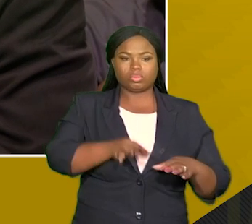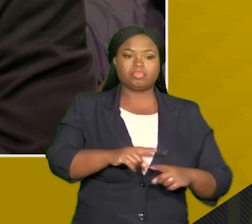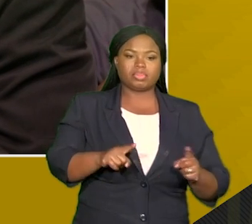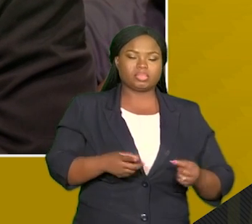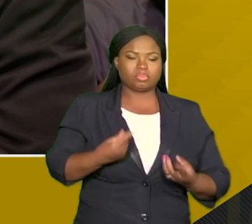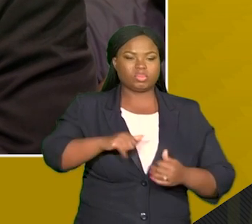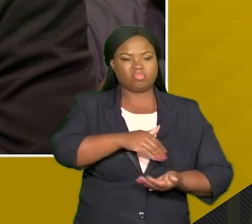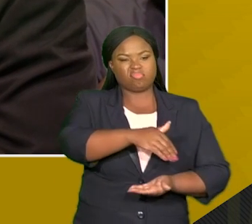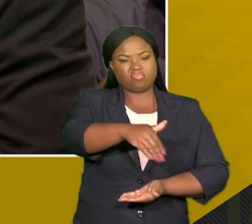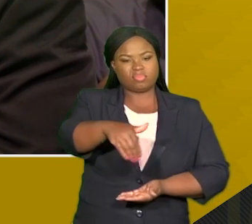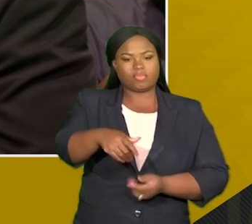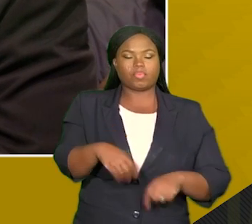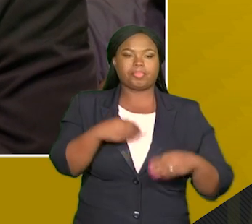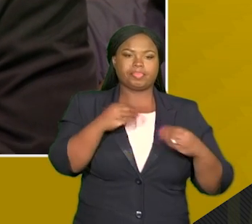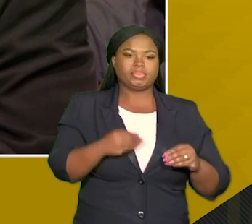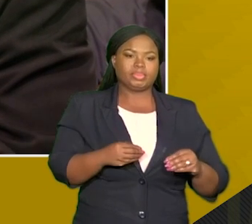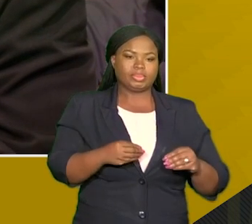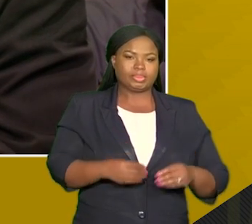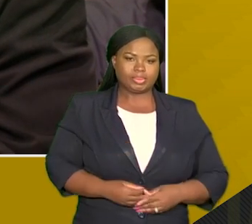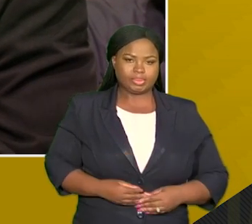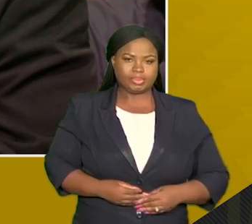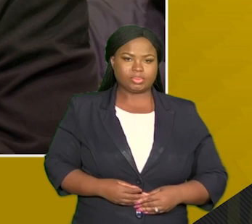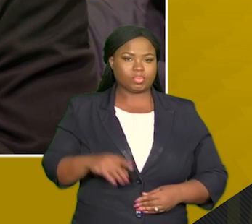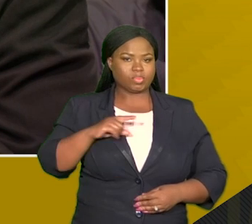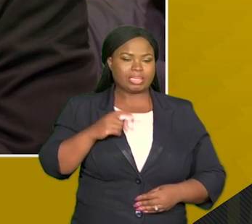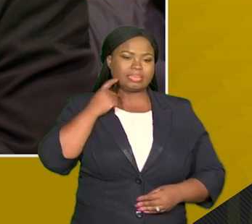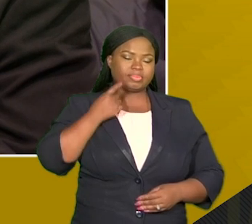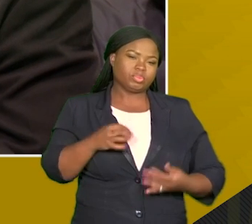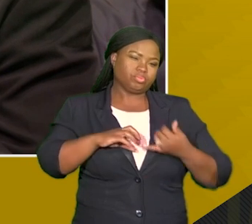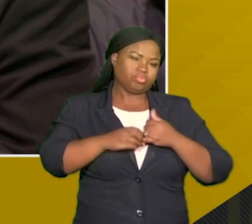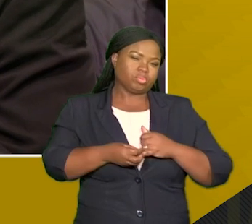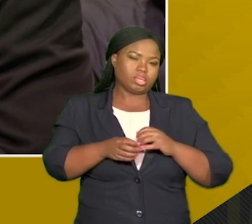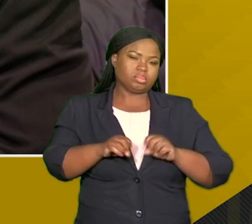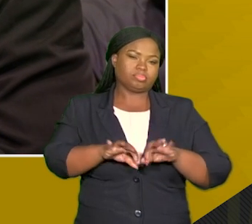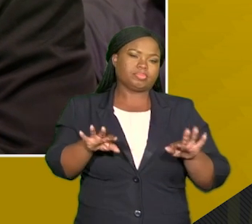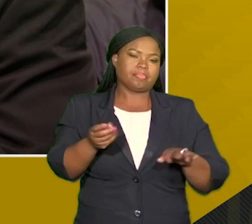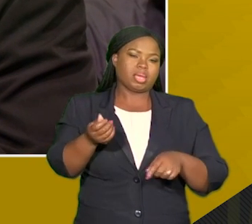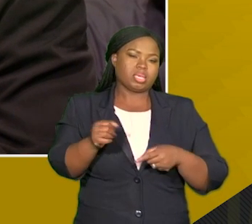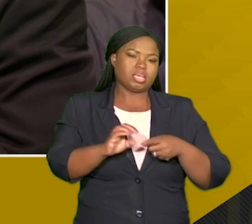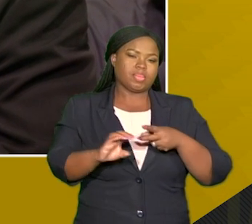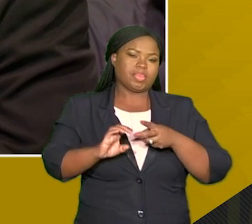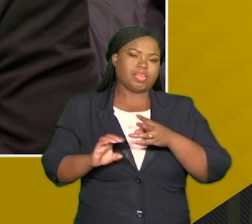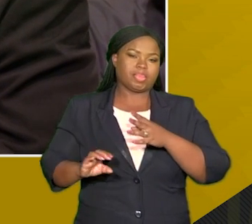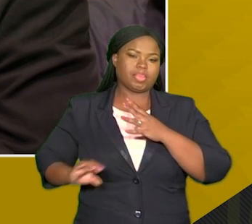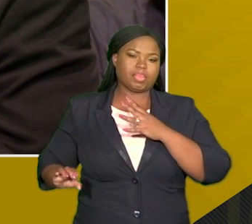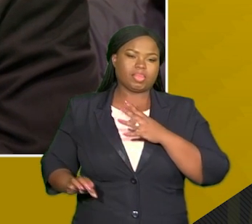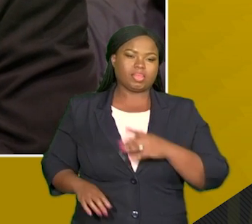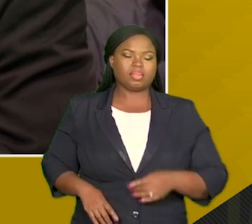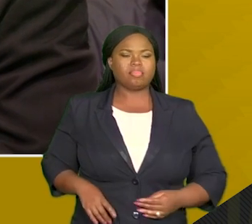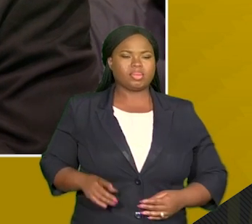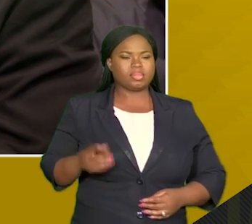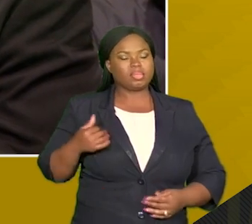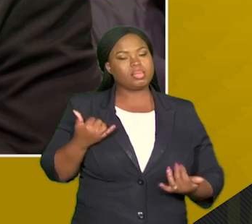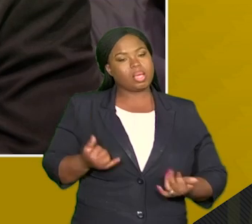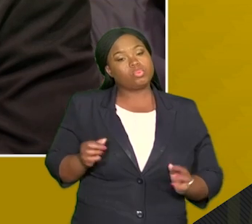raise funds from businesses so that we could try and spread the money around a bit more. And we're working